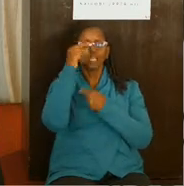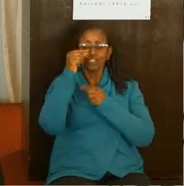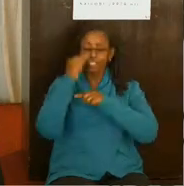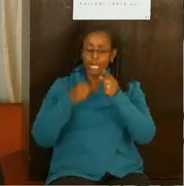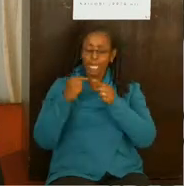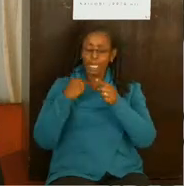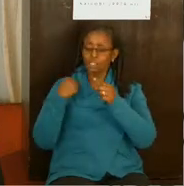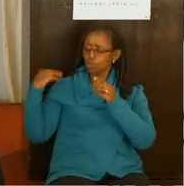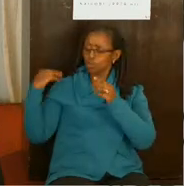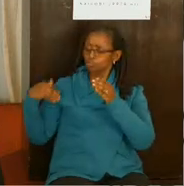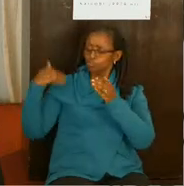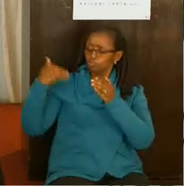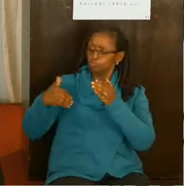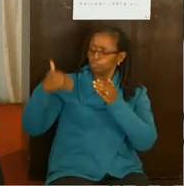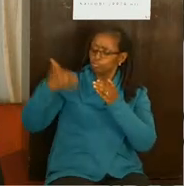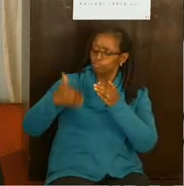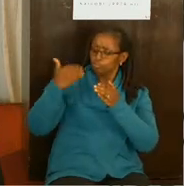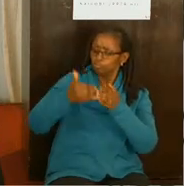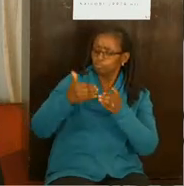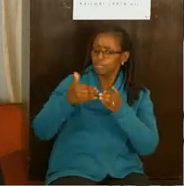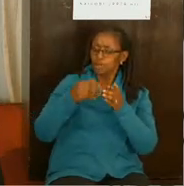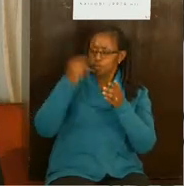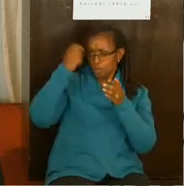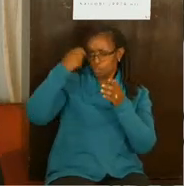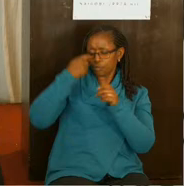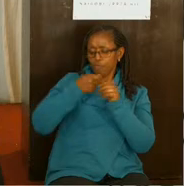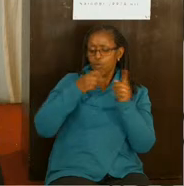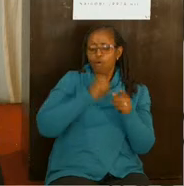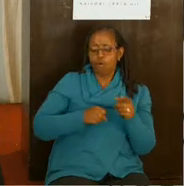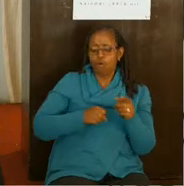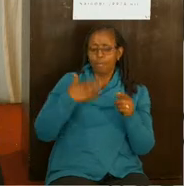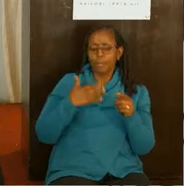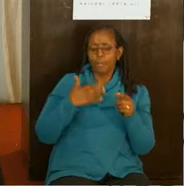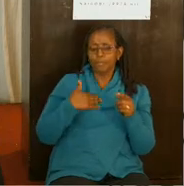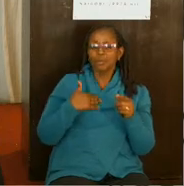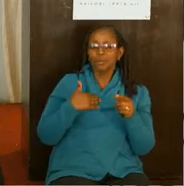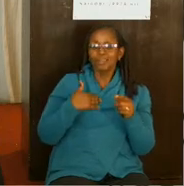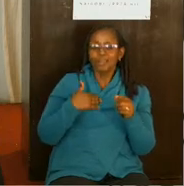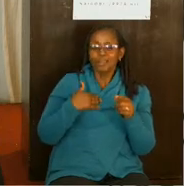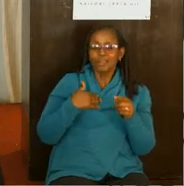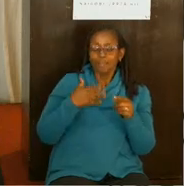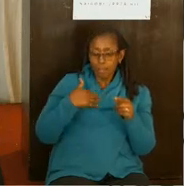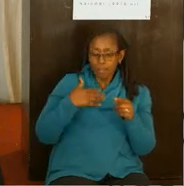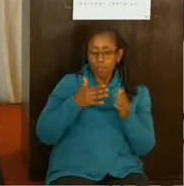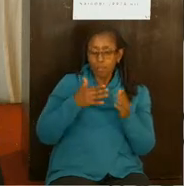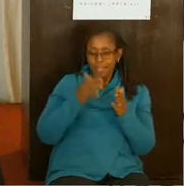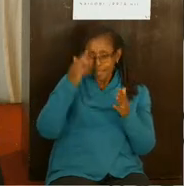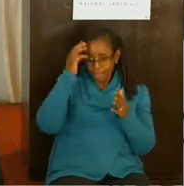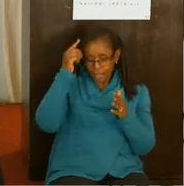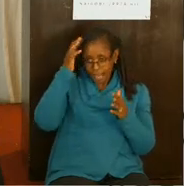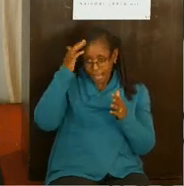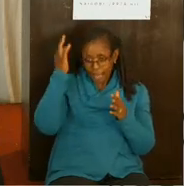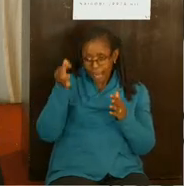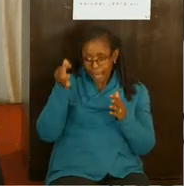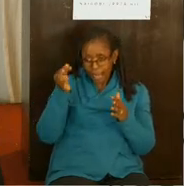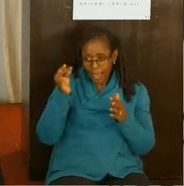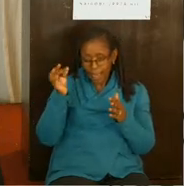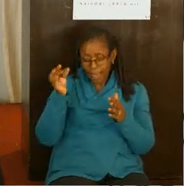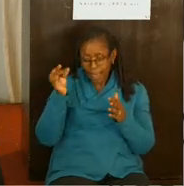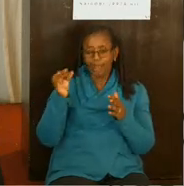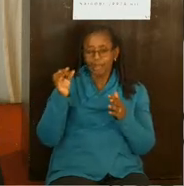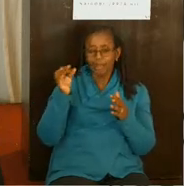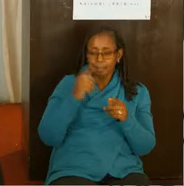they talked about the wisdom of the Aged wisdom of people with my gray hair for example but also learning was